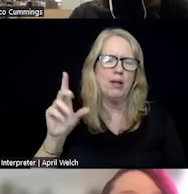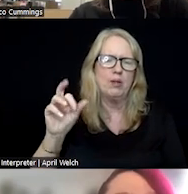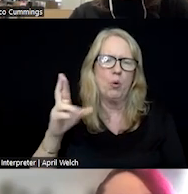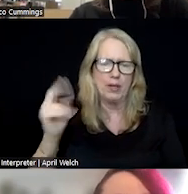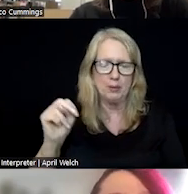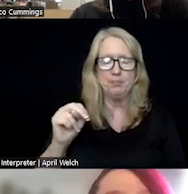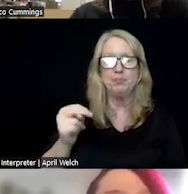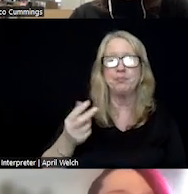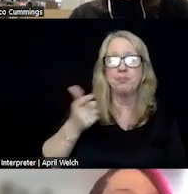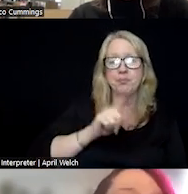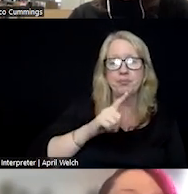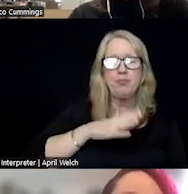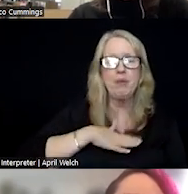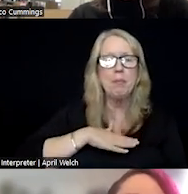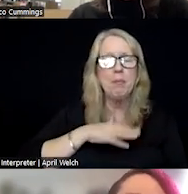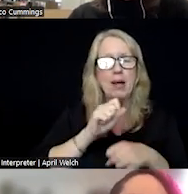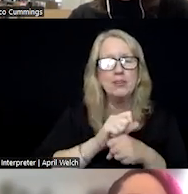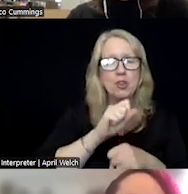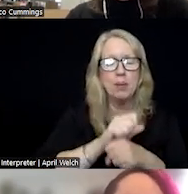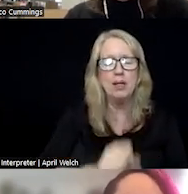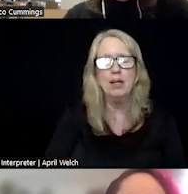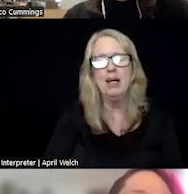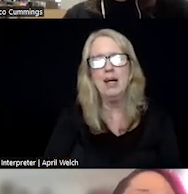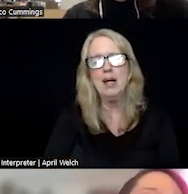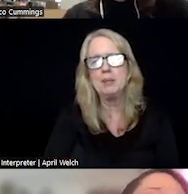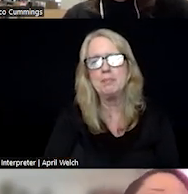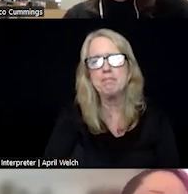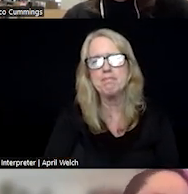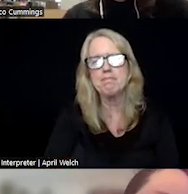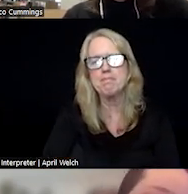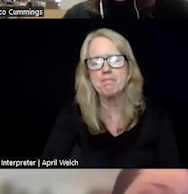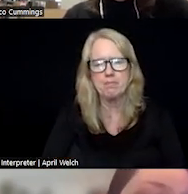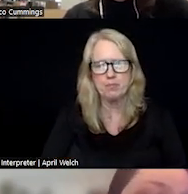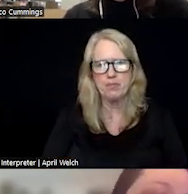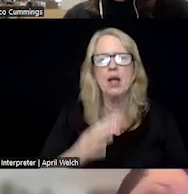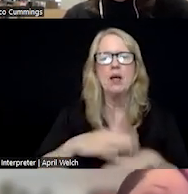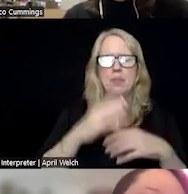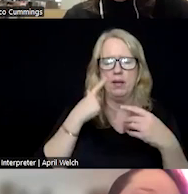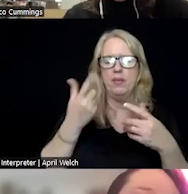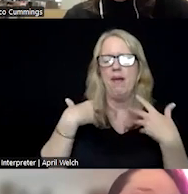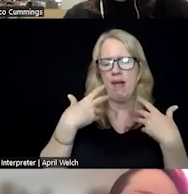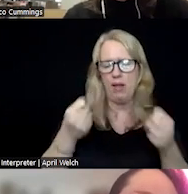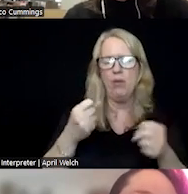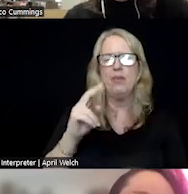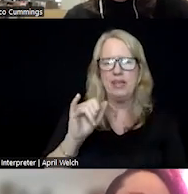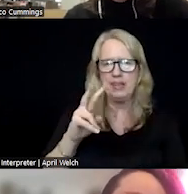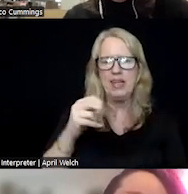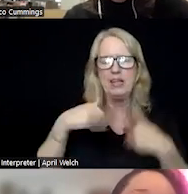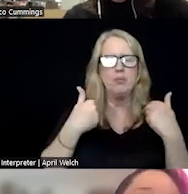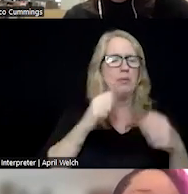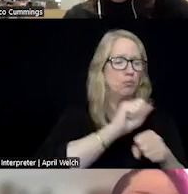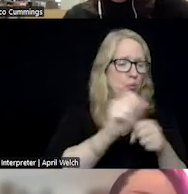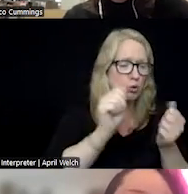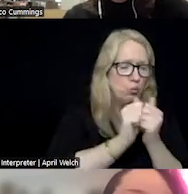So in my job, I am on the Healthy Native Youth Project, which works with